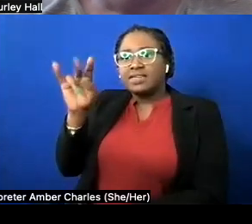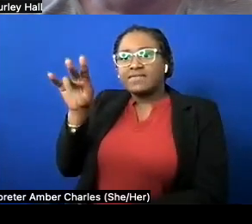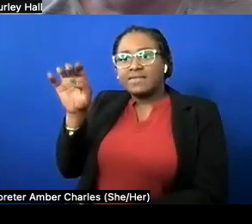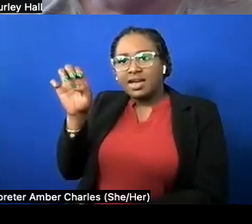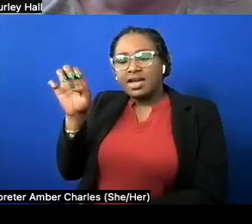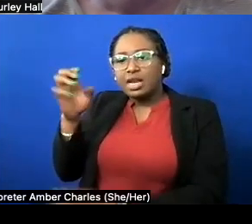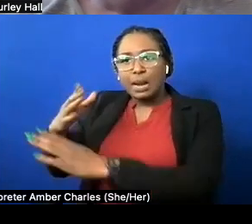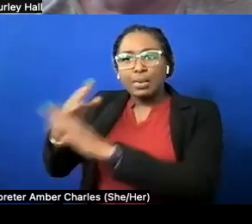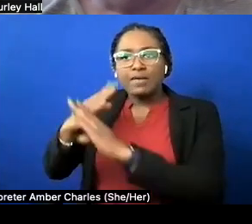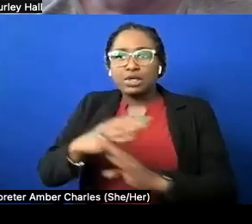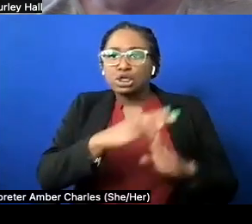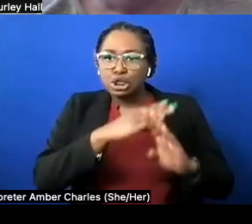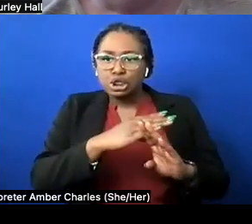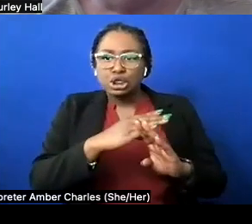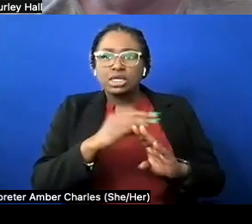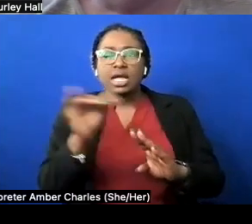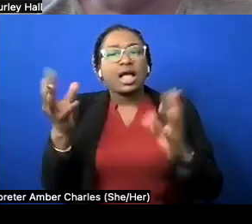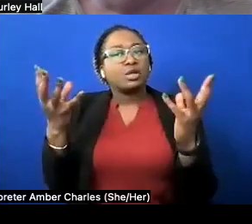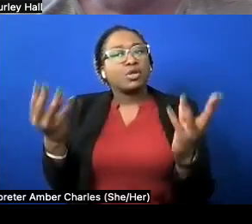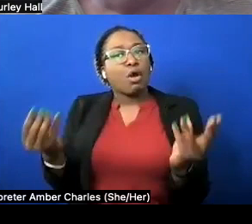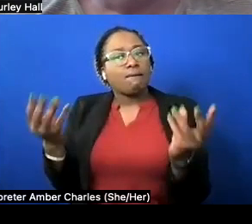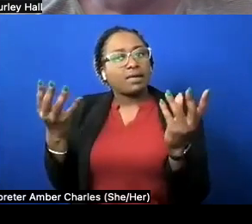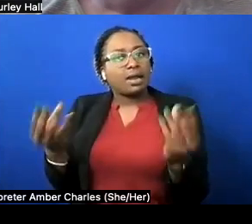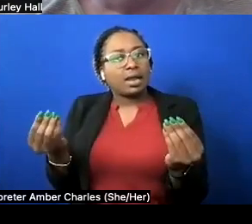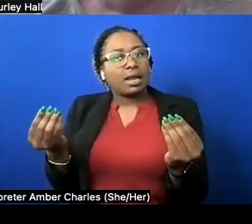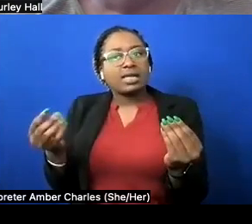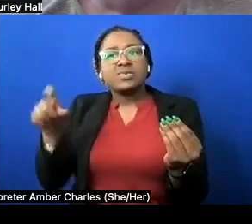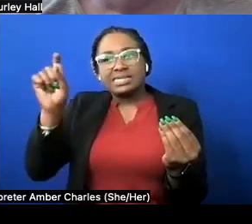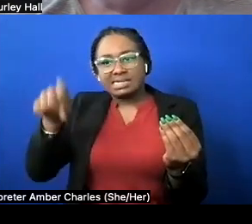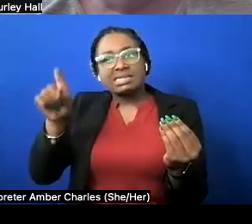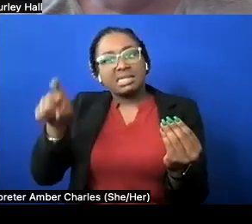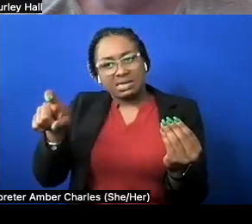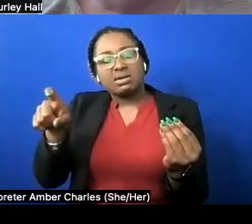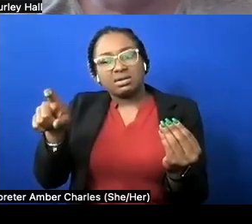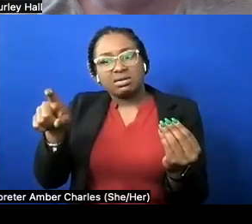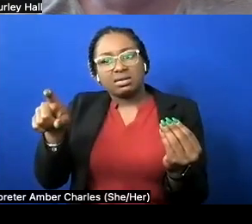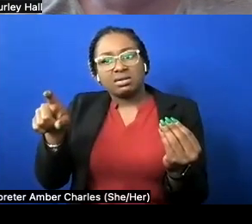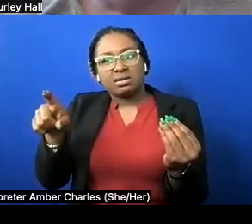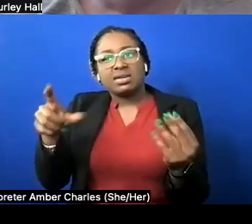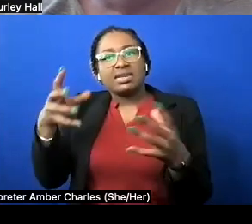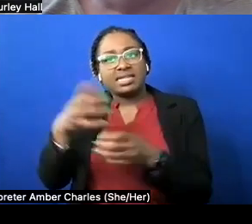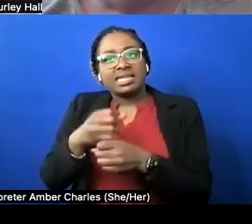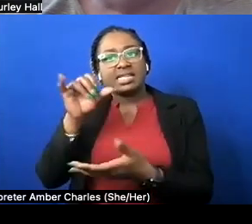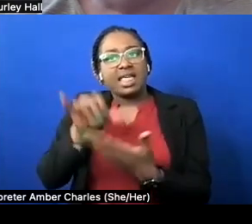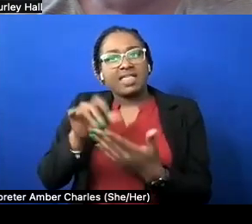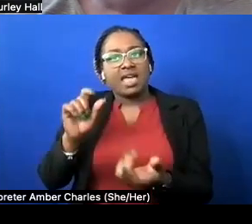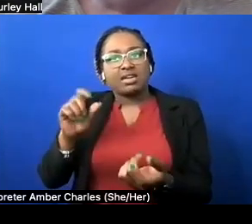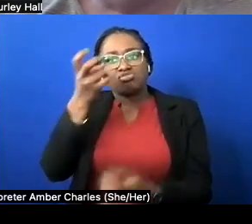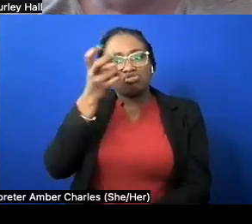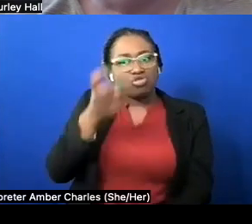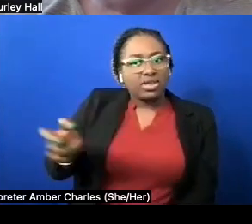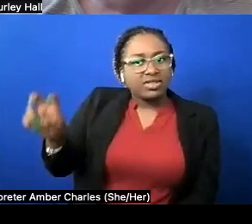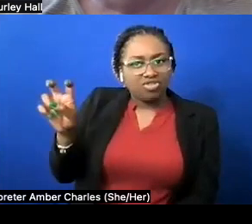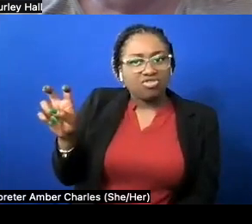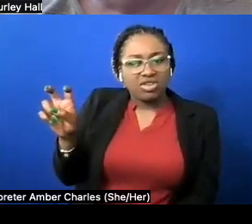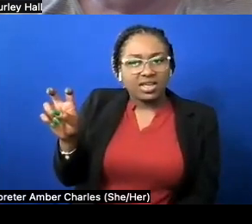like softening that was necessary in order for that transition to be